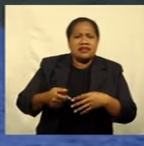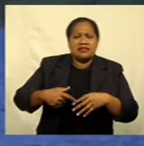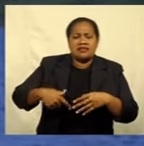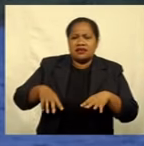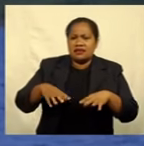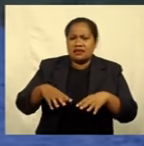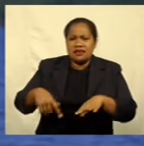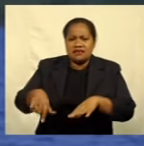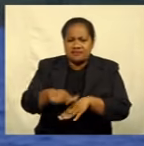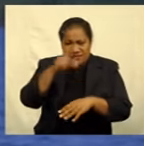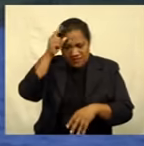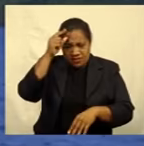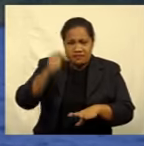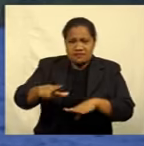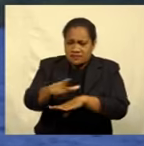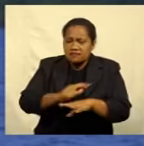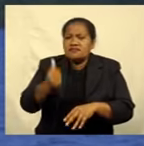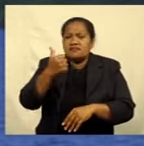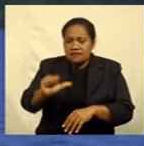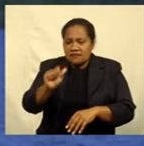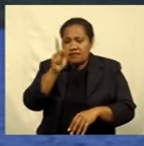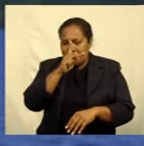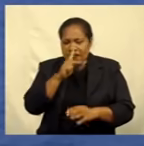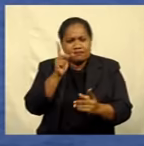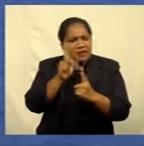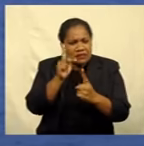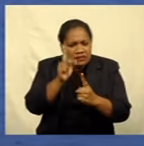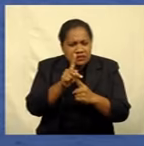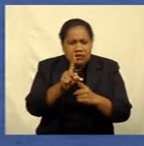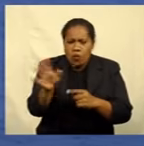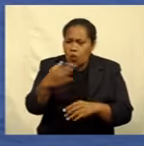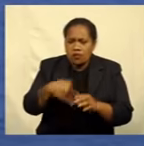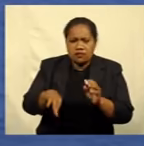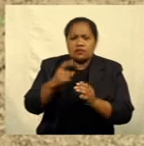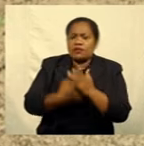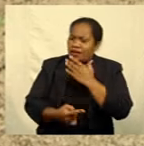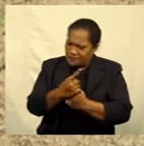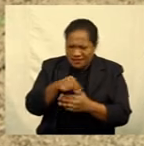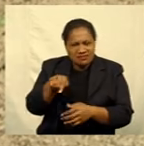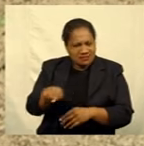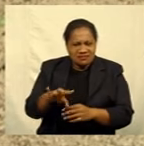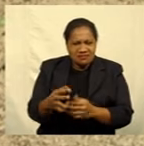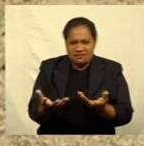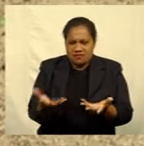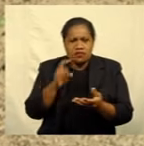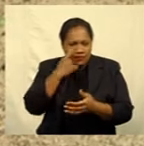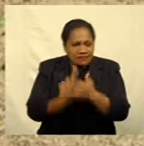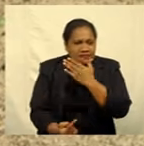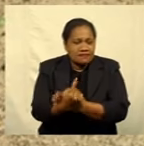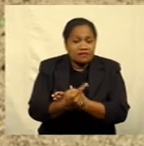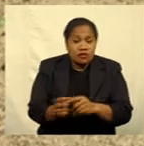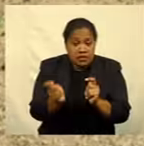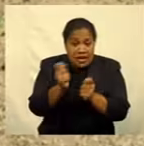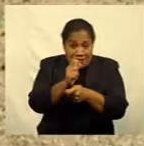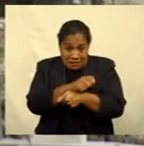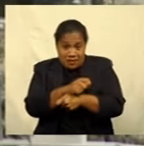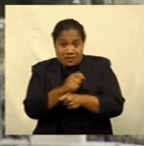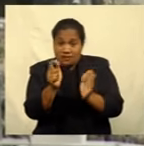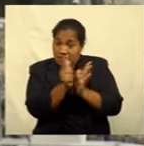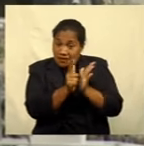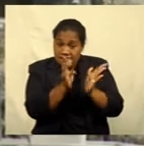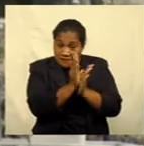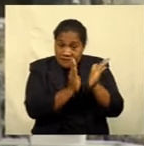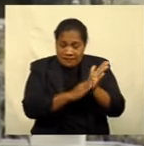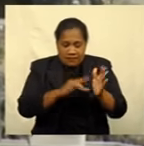after being used for public purposes, all constitutionally guaranteed. The amendment helps make that land more attractive for